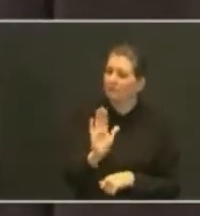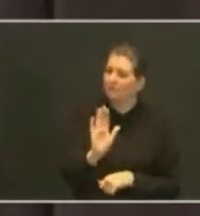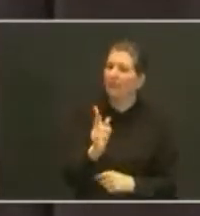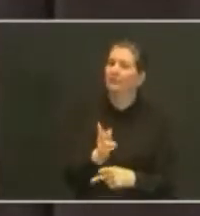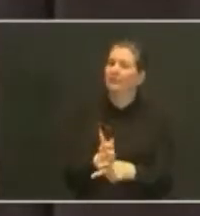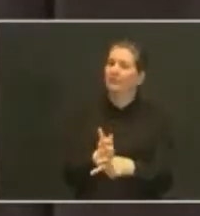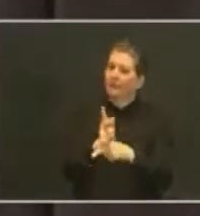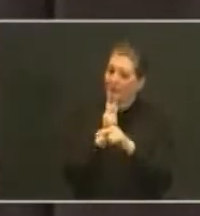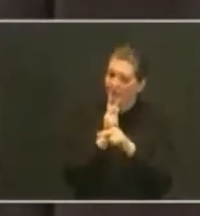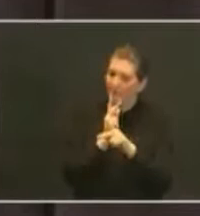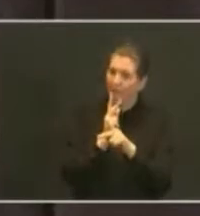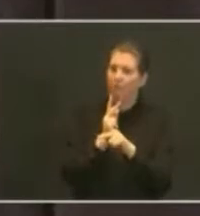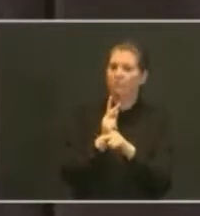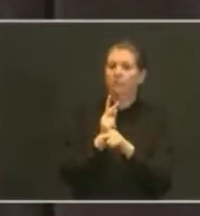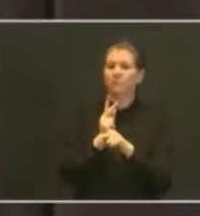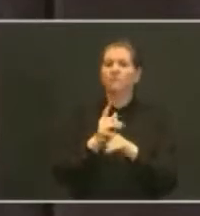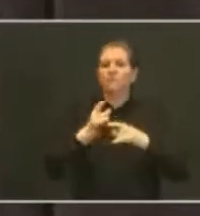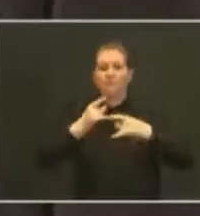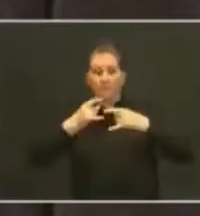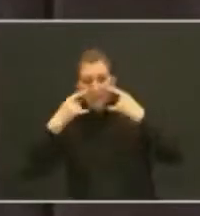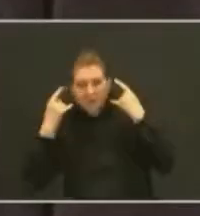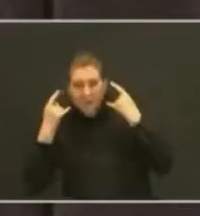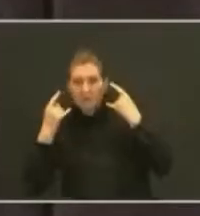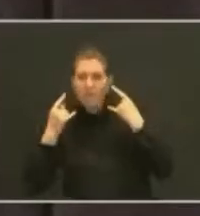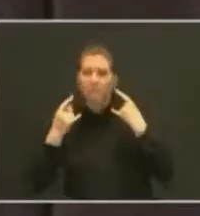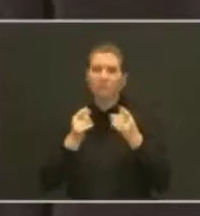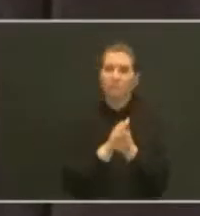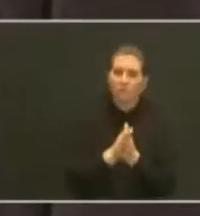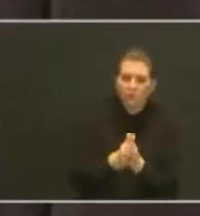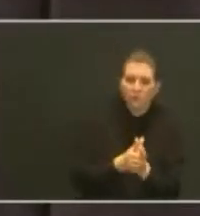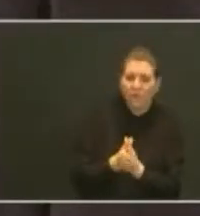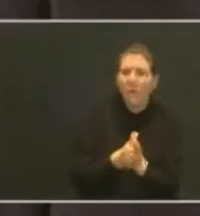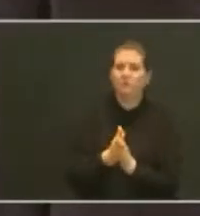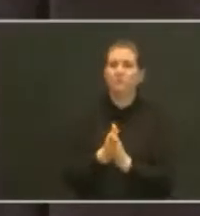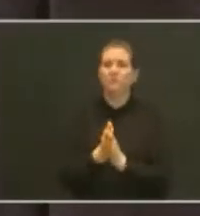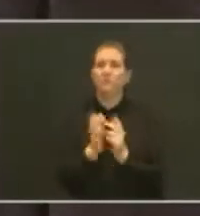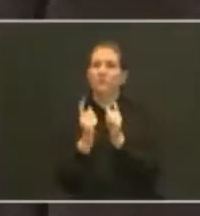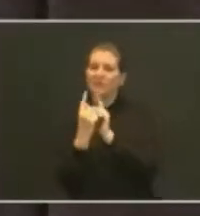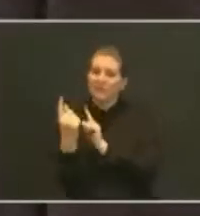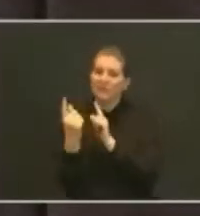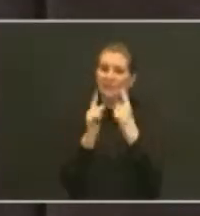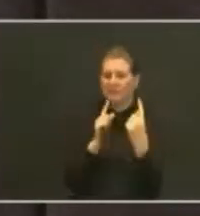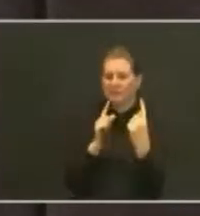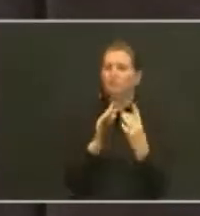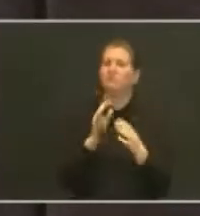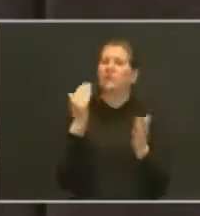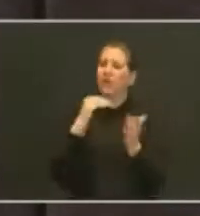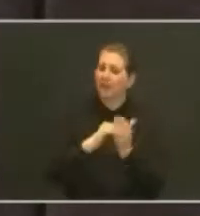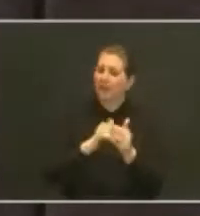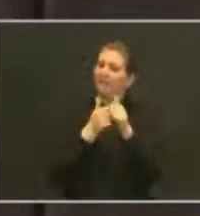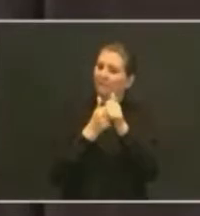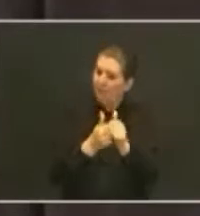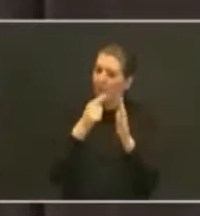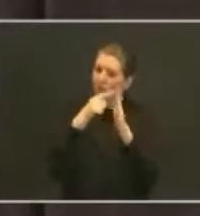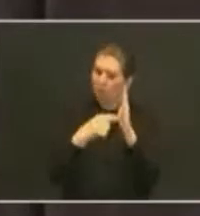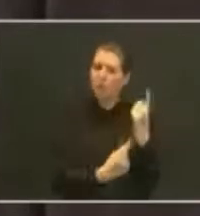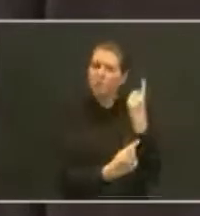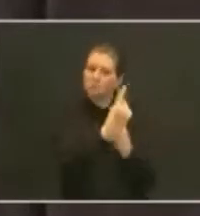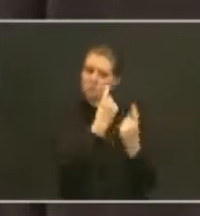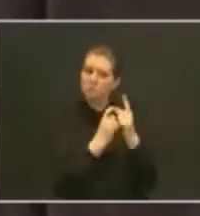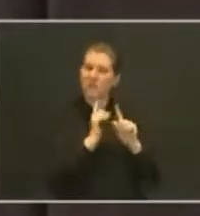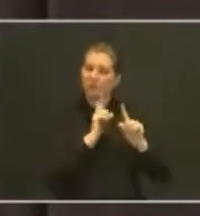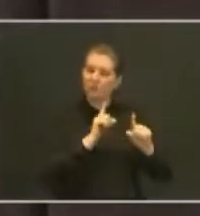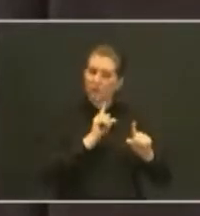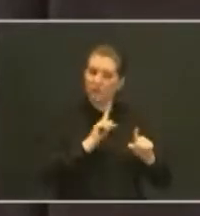mask wearing and continuing to get screened upon entering, but it will feel a little more like it did